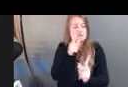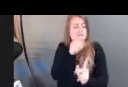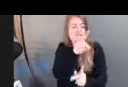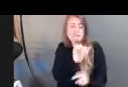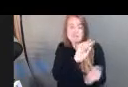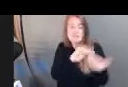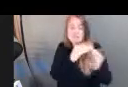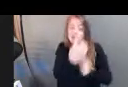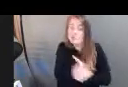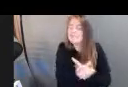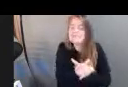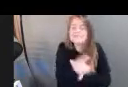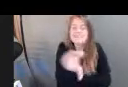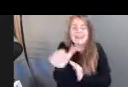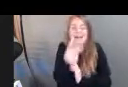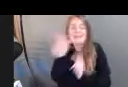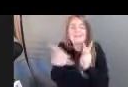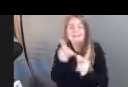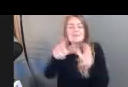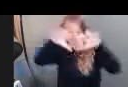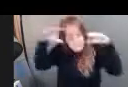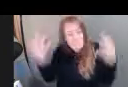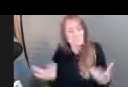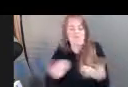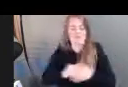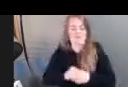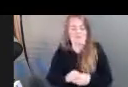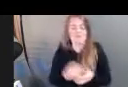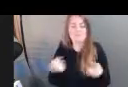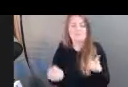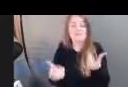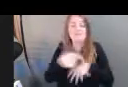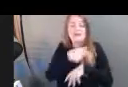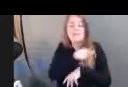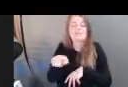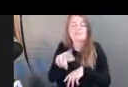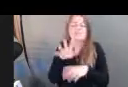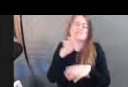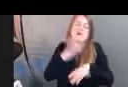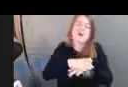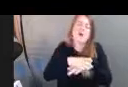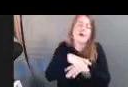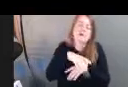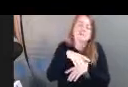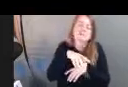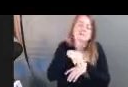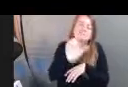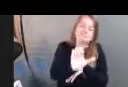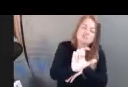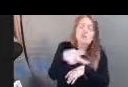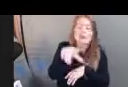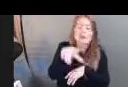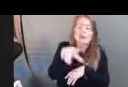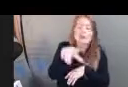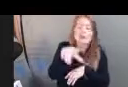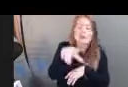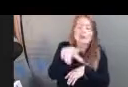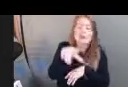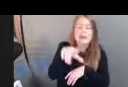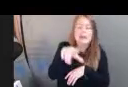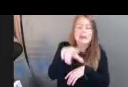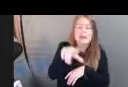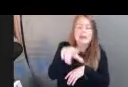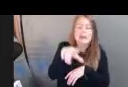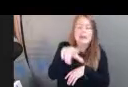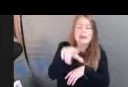community, but for patrons overall. How many times have you been on social media, Twitter, Instagram, Facebook, and you're just scrolling through